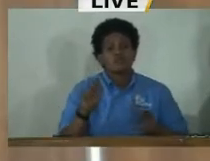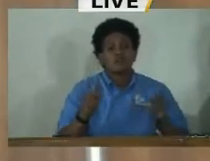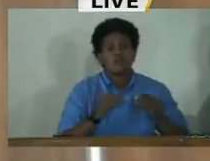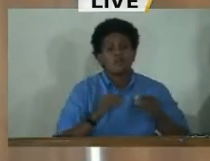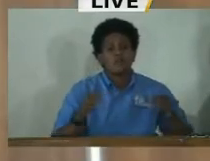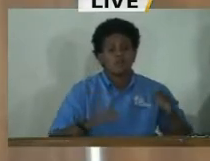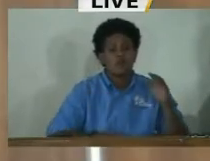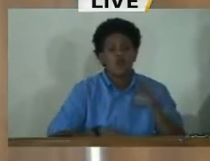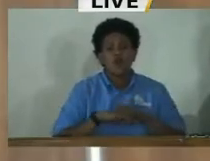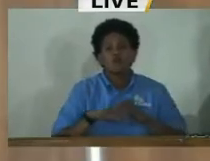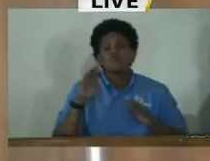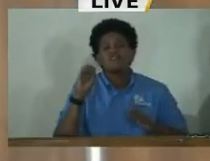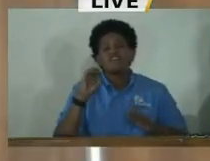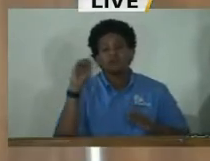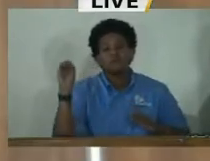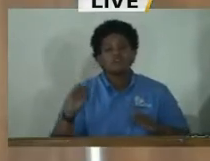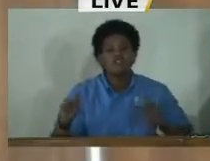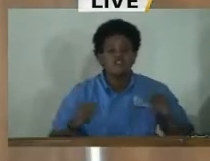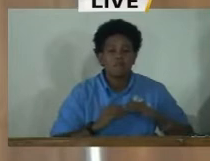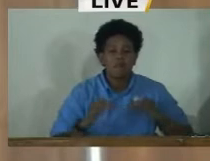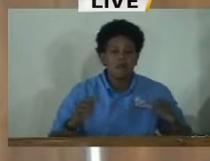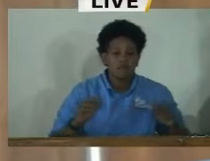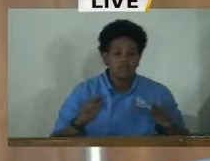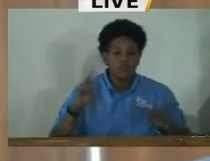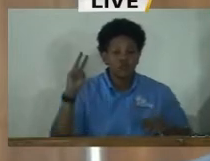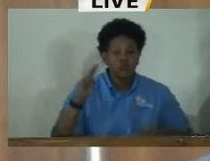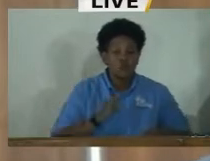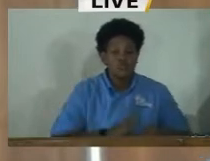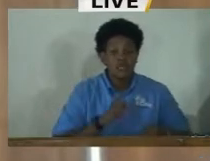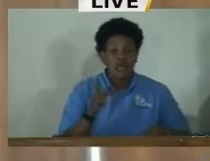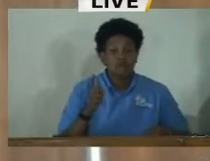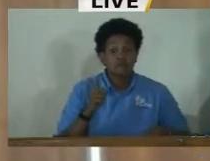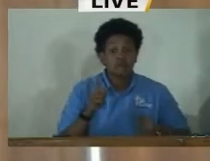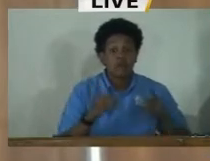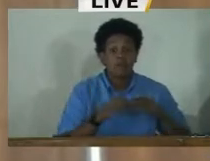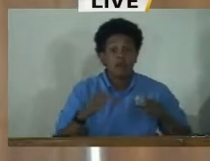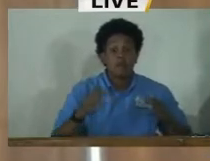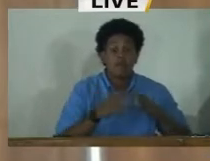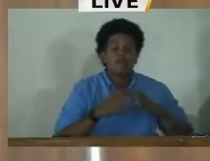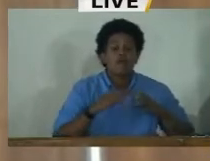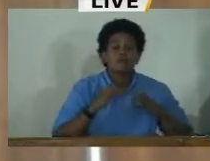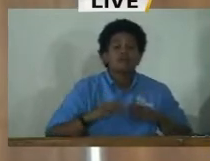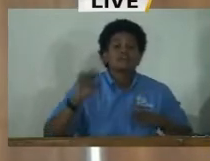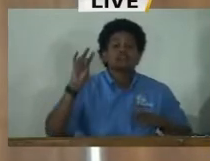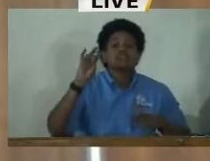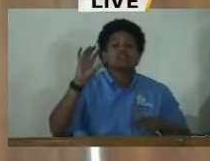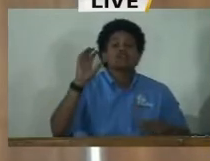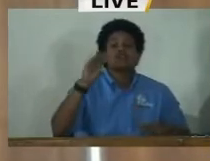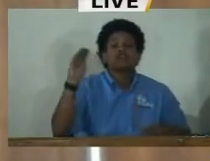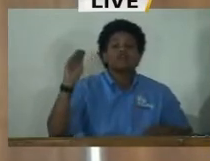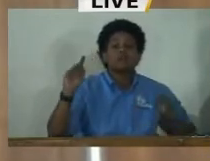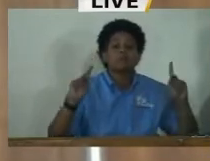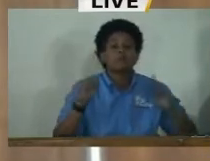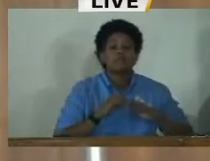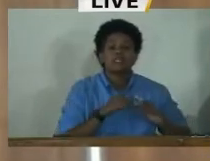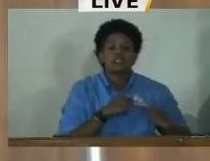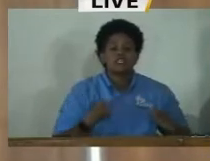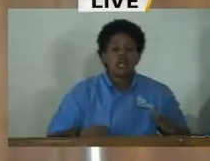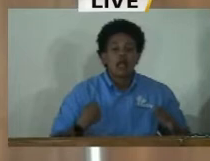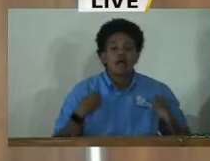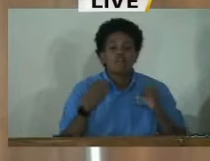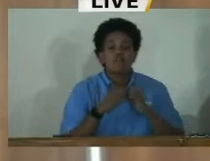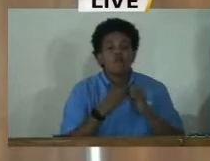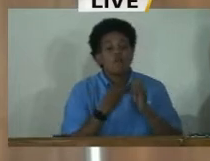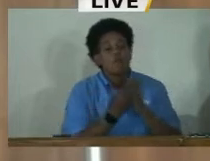than 50% of its population. Twice the population of the United States. Over 700 million people in China have more